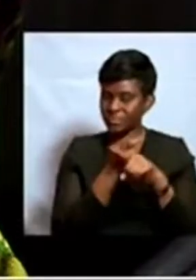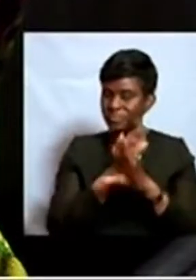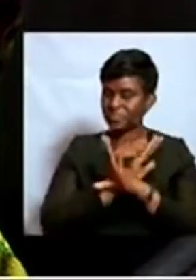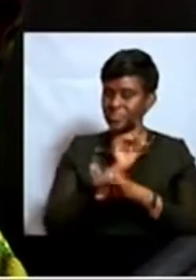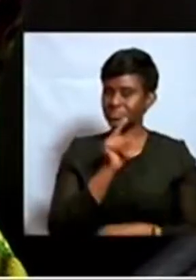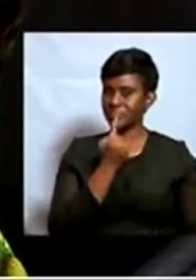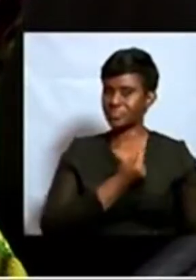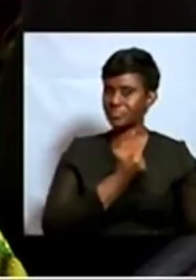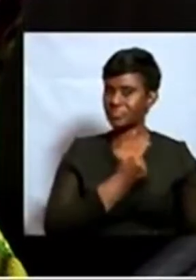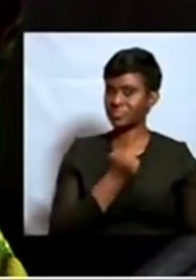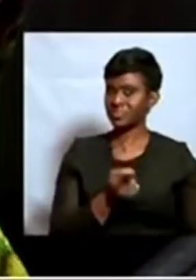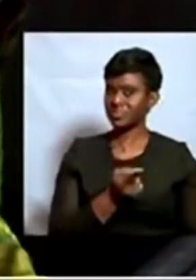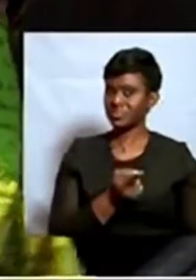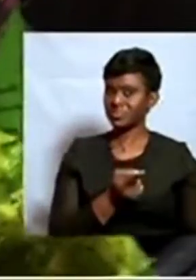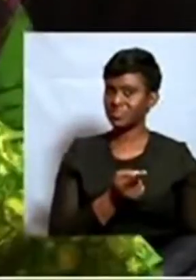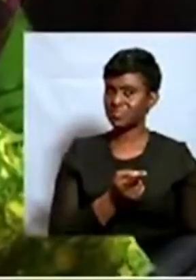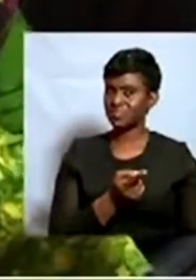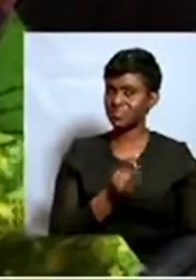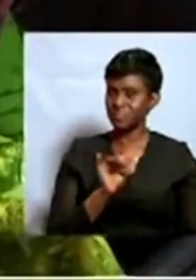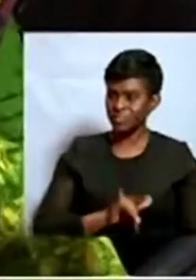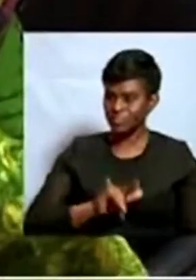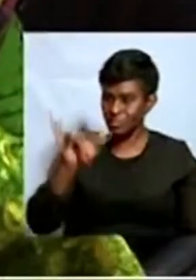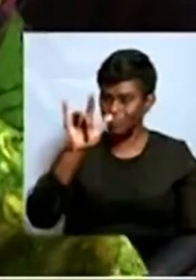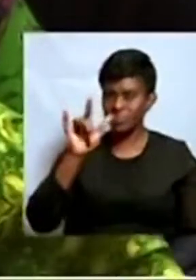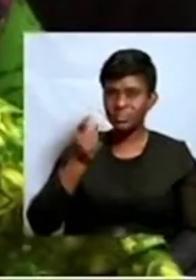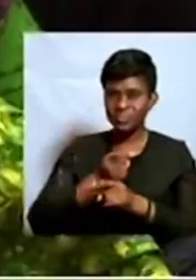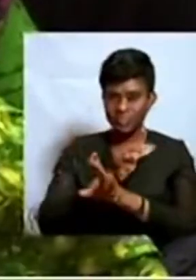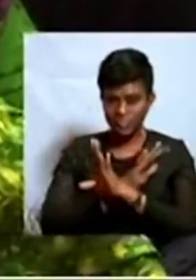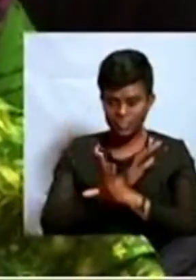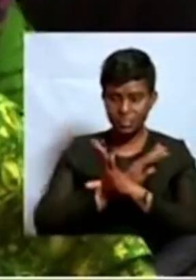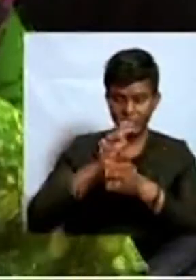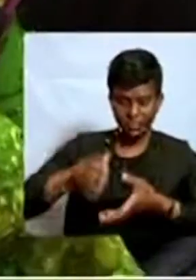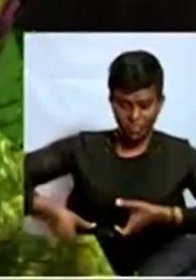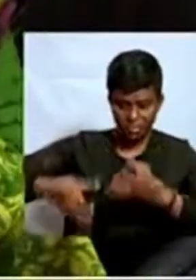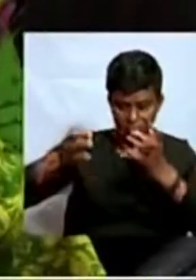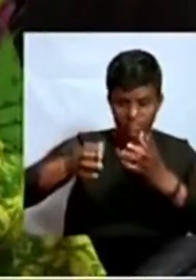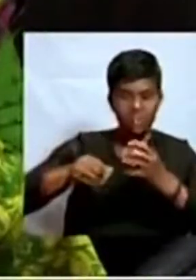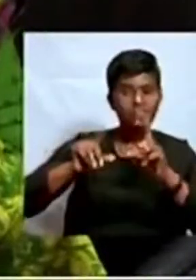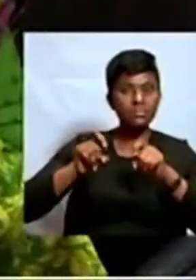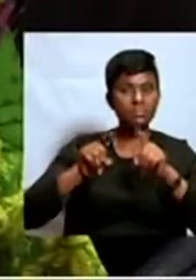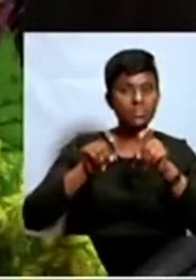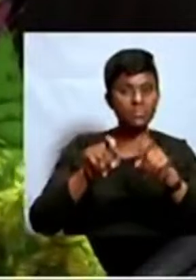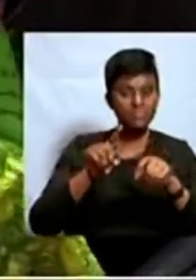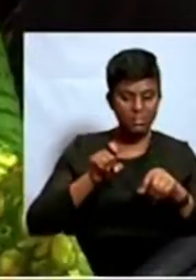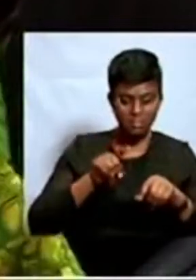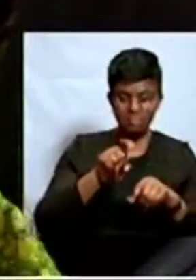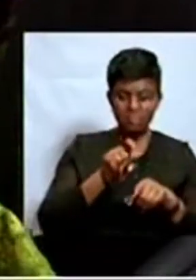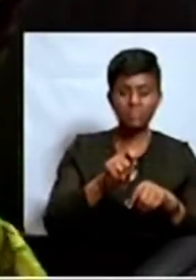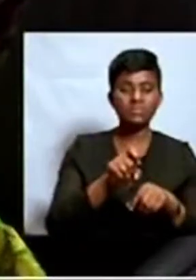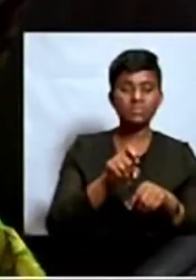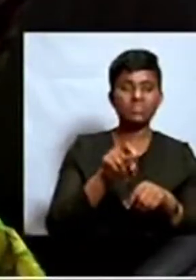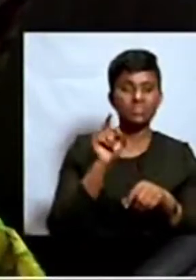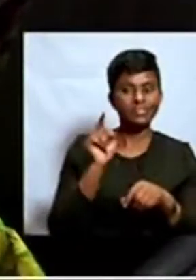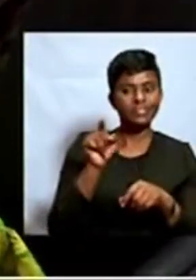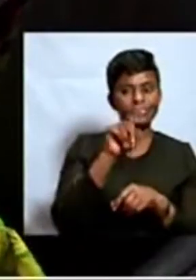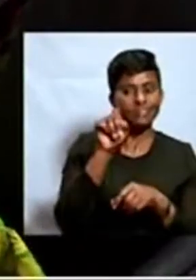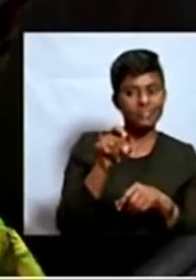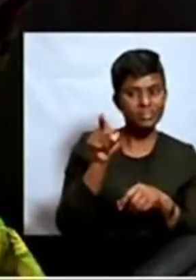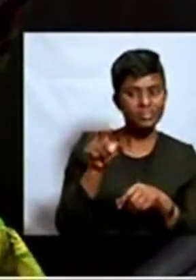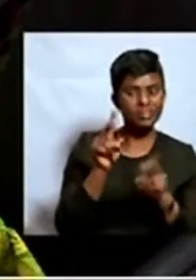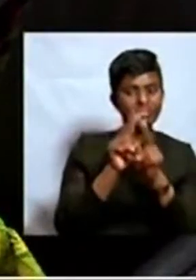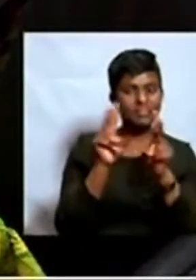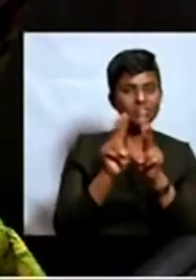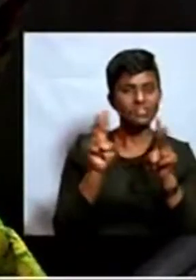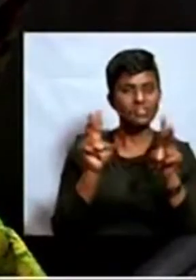Zambia. When we're traveling out of Zambia, we carry those insects. Because this question is very,